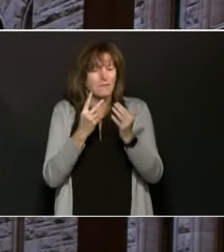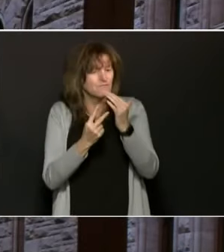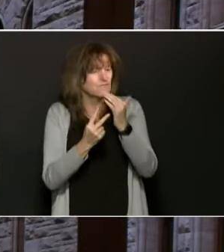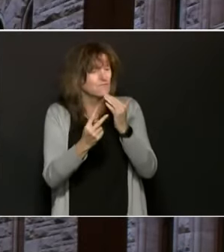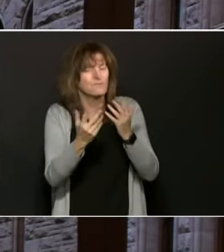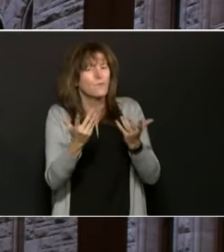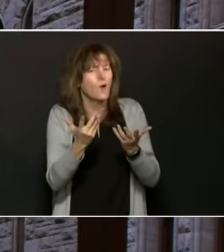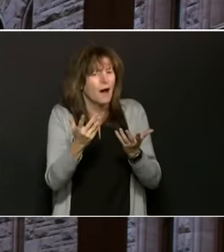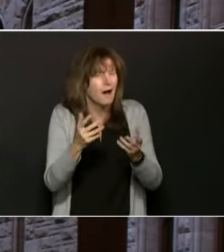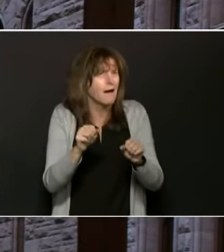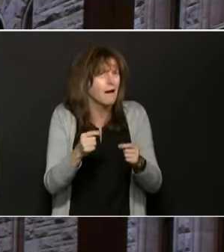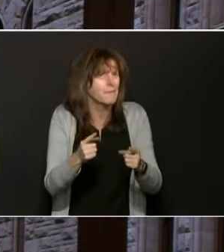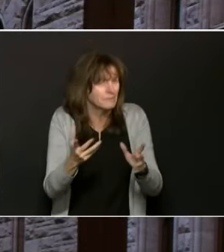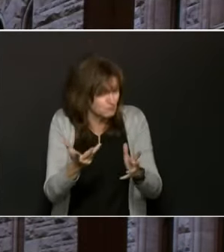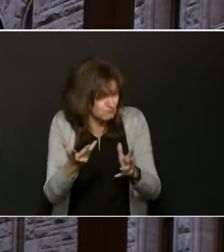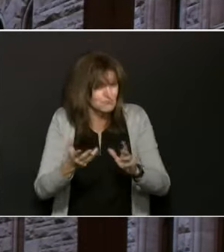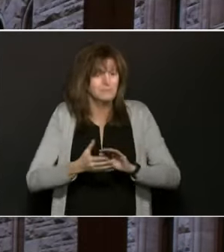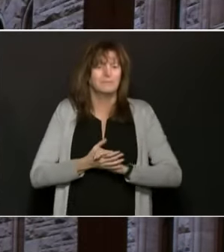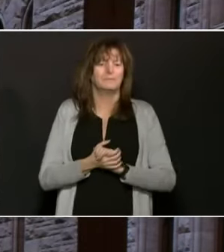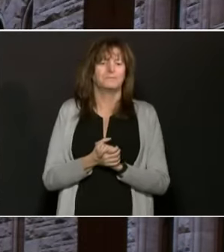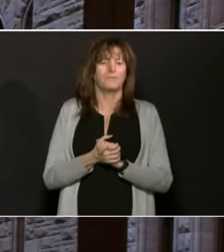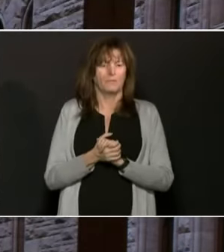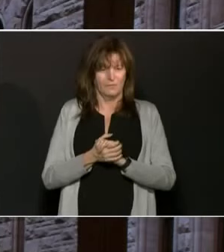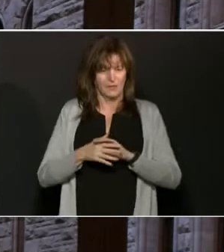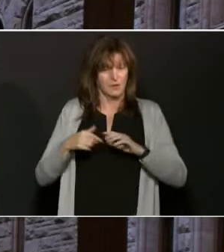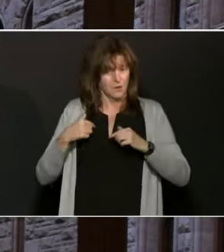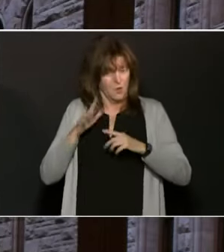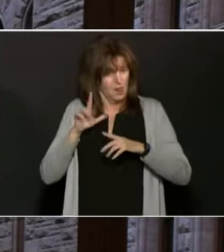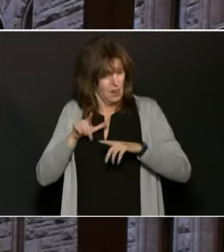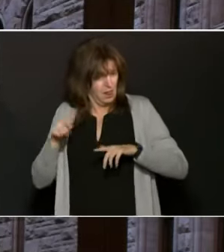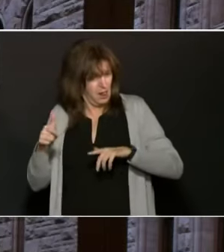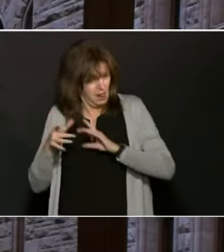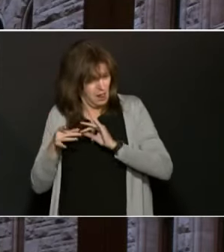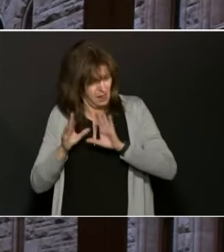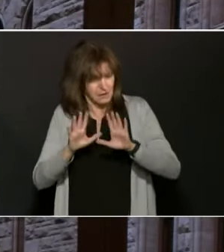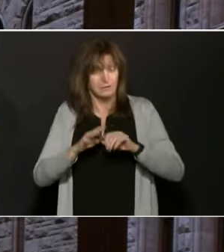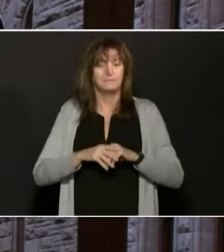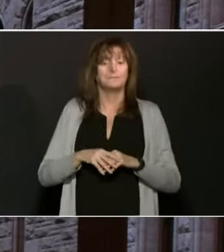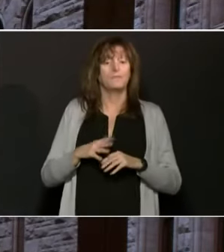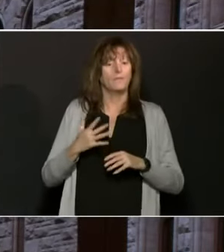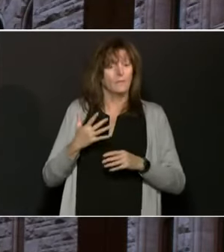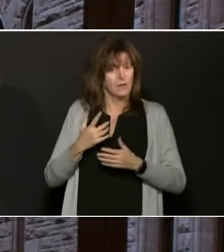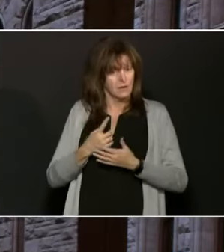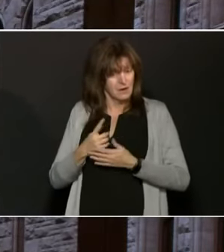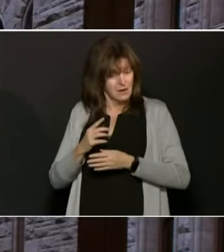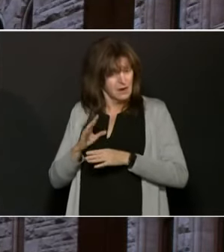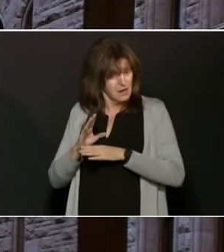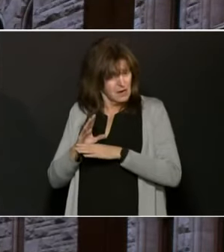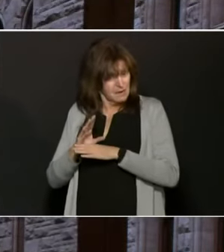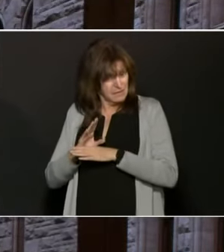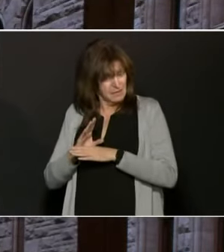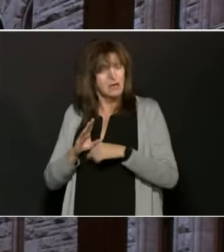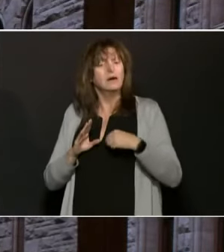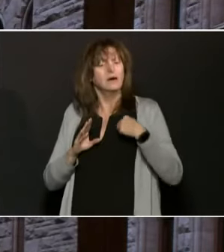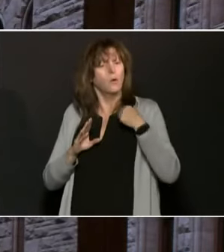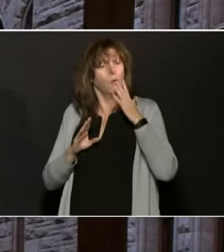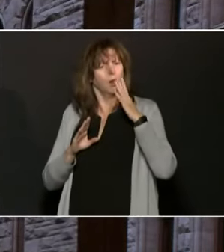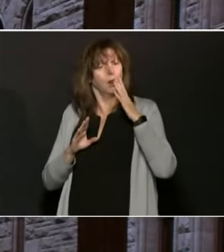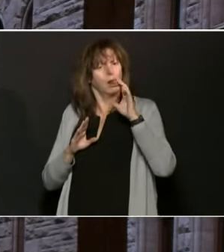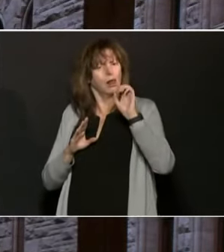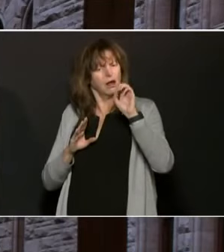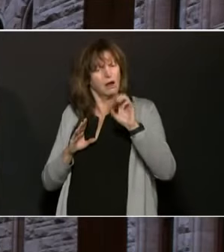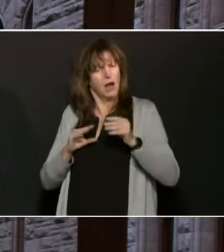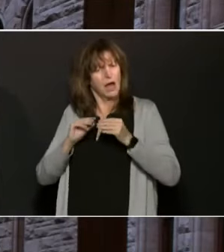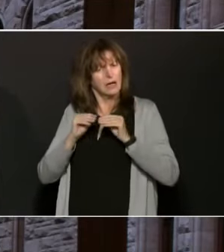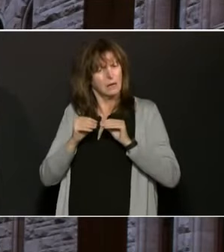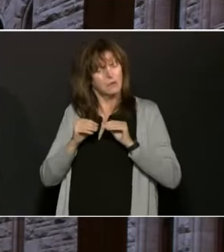So as I said, we've had a busy week, and I'll be talking about some numbers and data afterwards. So first, I'm going to hand things over to Dr. Brown to